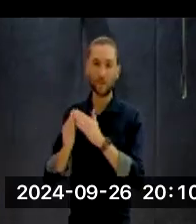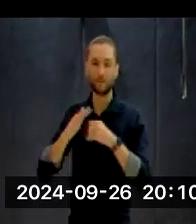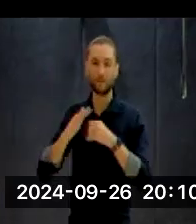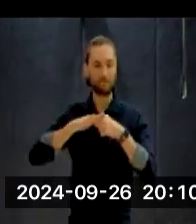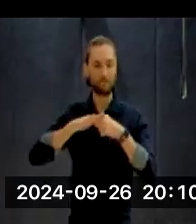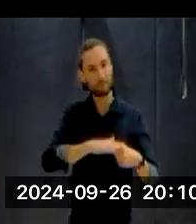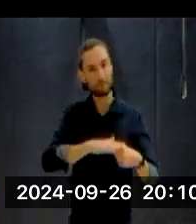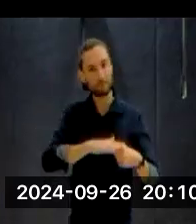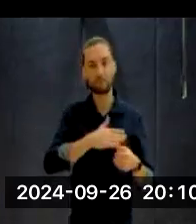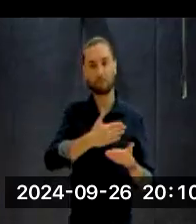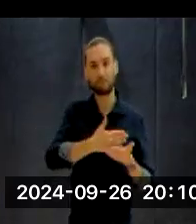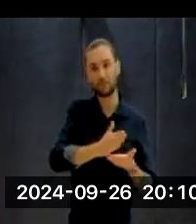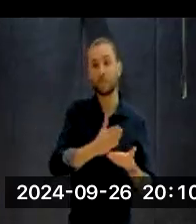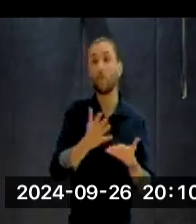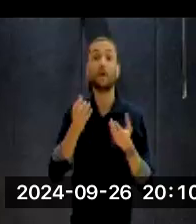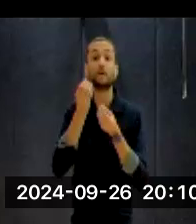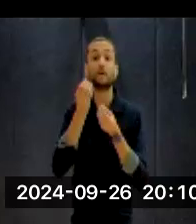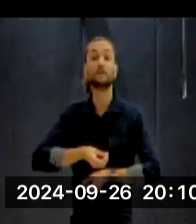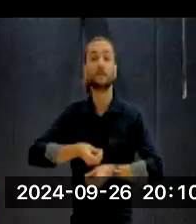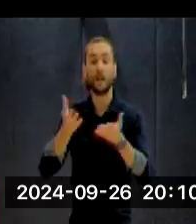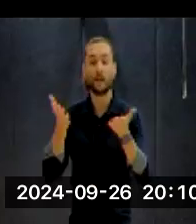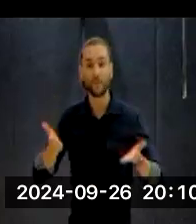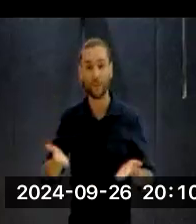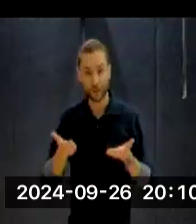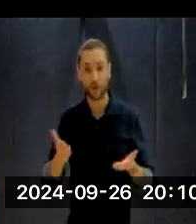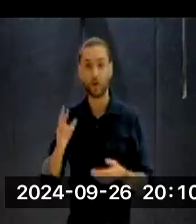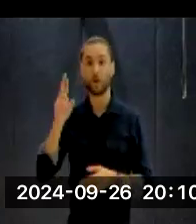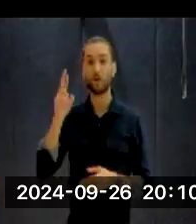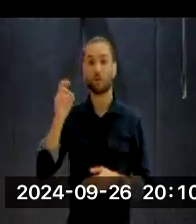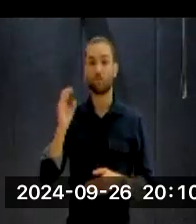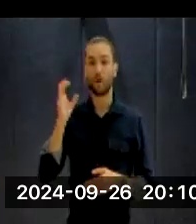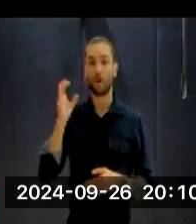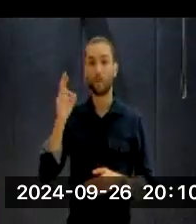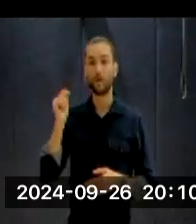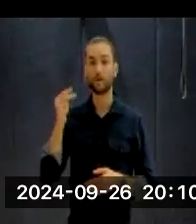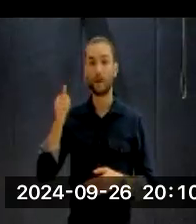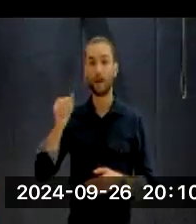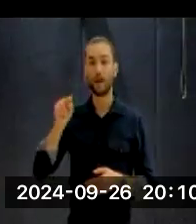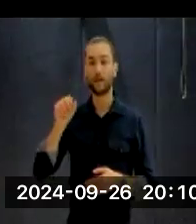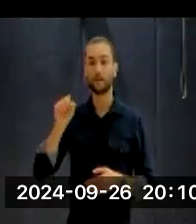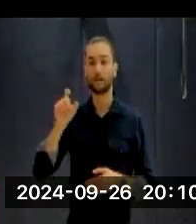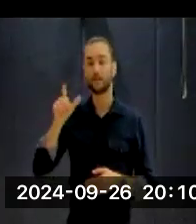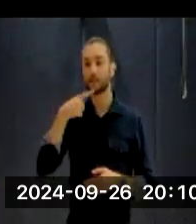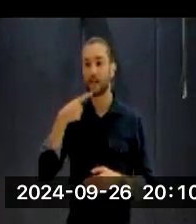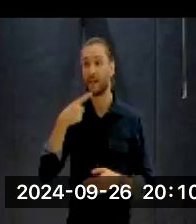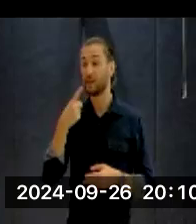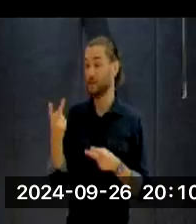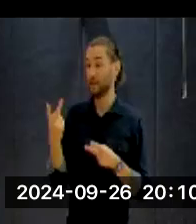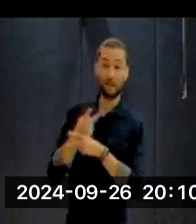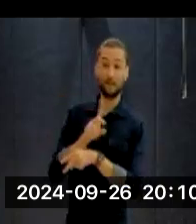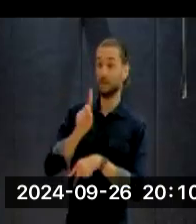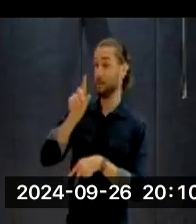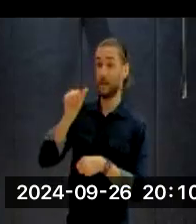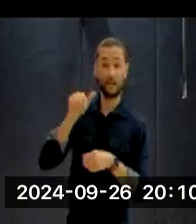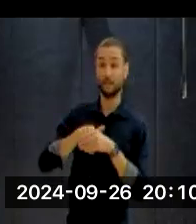with everyone here is that by Robert Hansel is that there is no greater disability in society